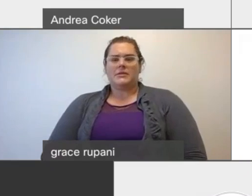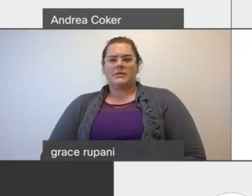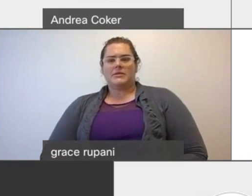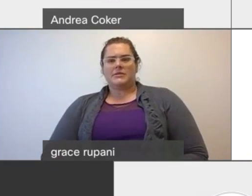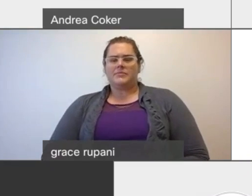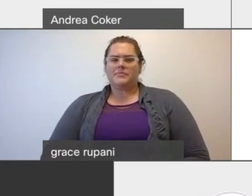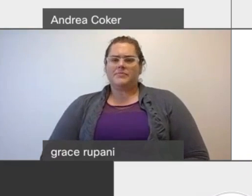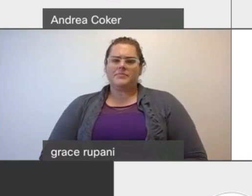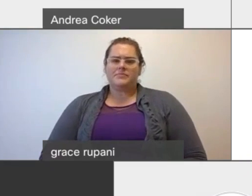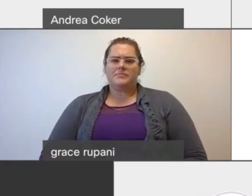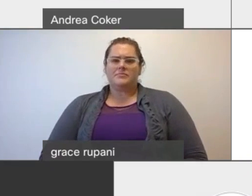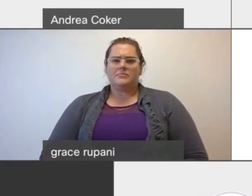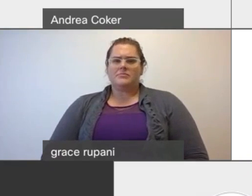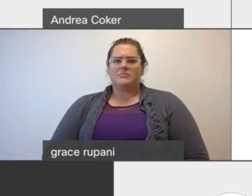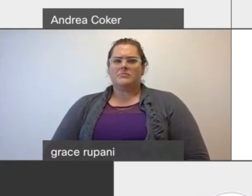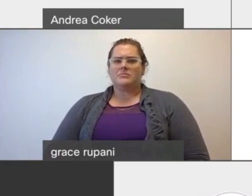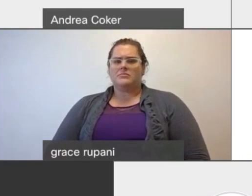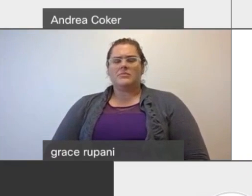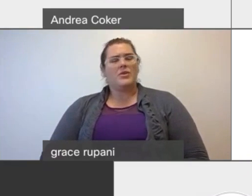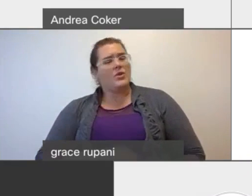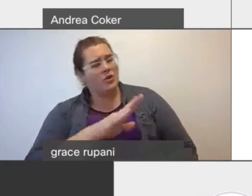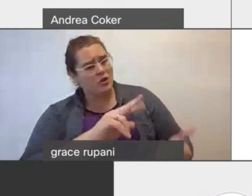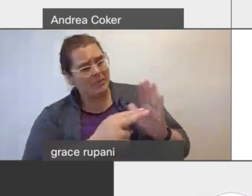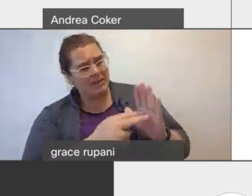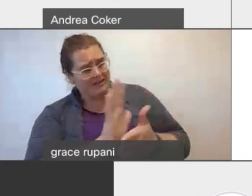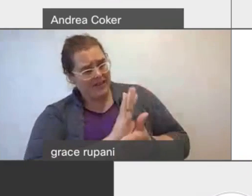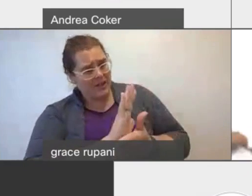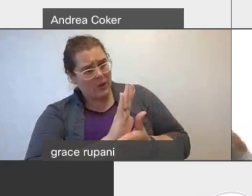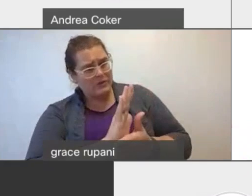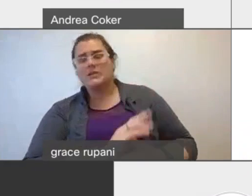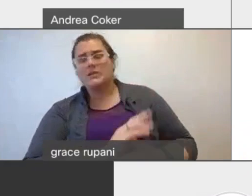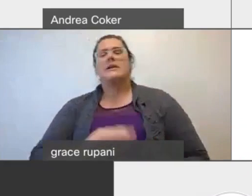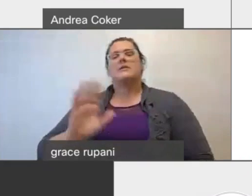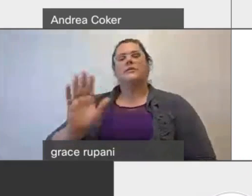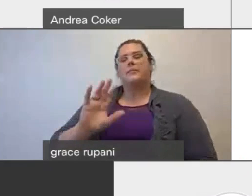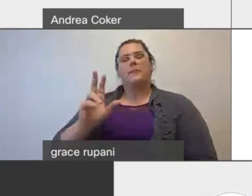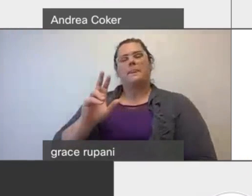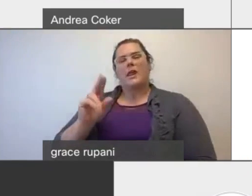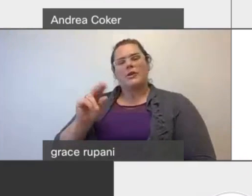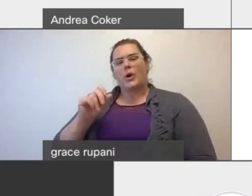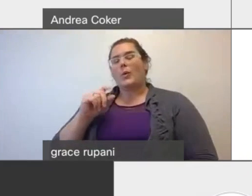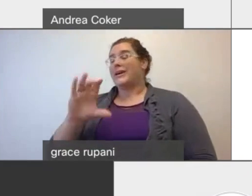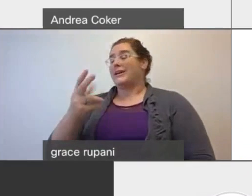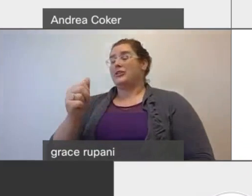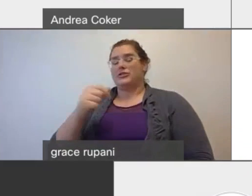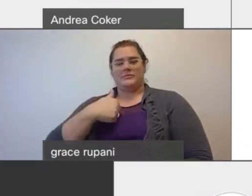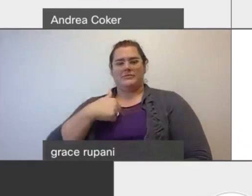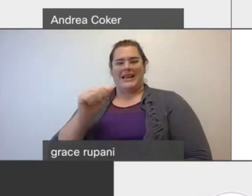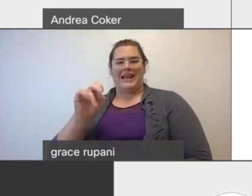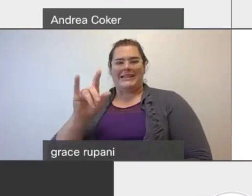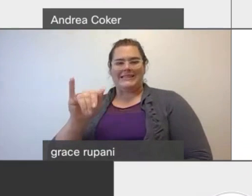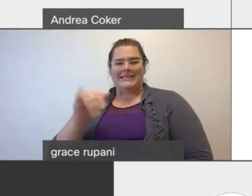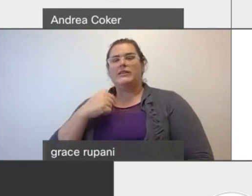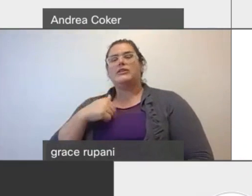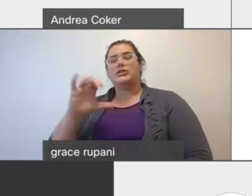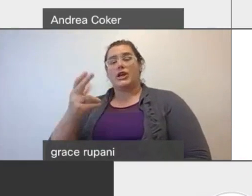Are those the videos from last? No, the suggestion in the chat is that there's an article in today's